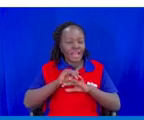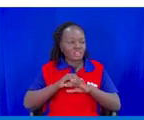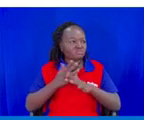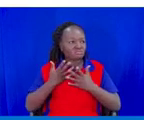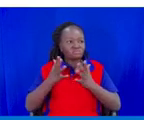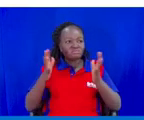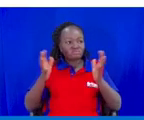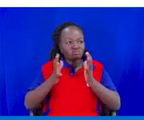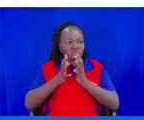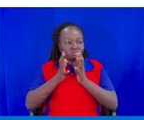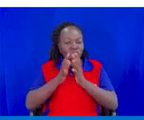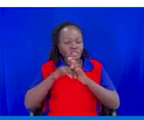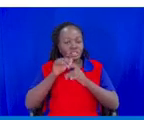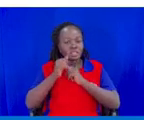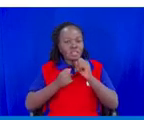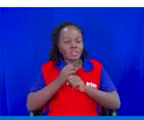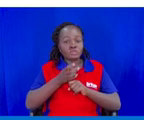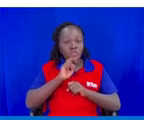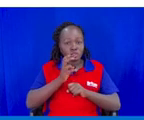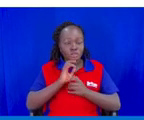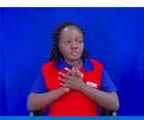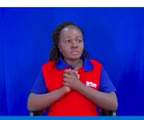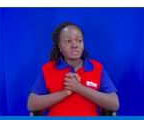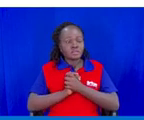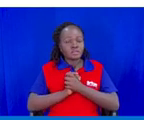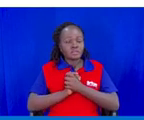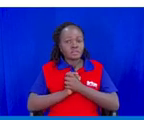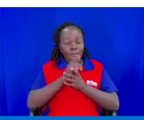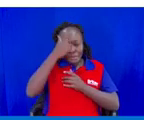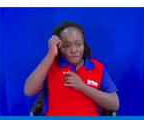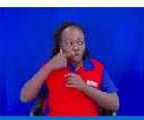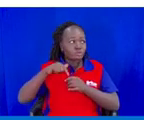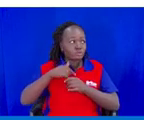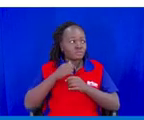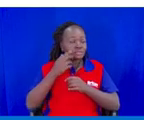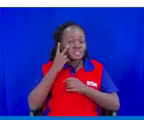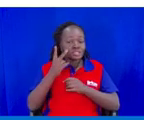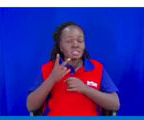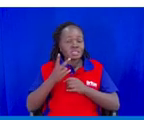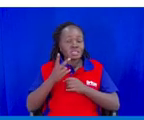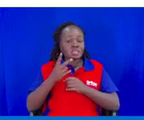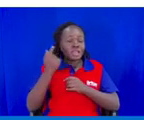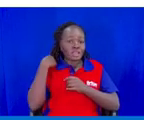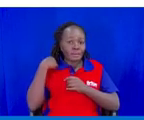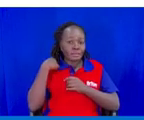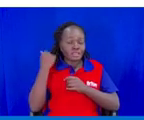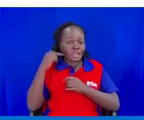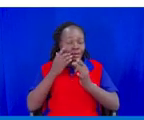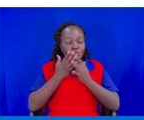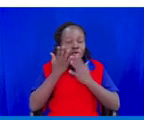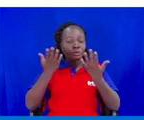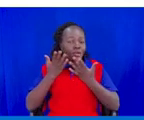contraction in the year 2020. But because we've seen the quarter one numbers come through, whereby the economy grew